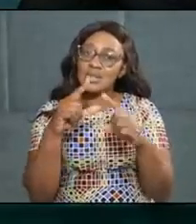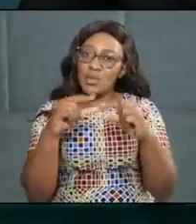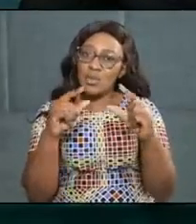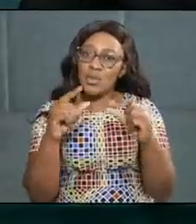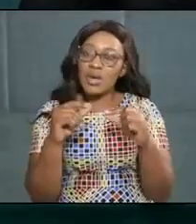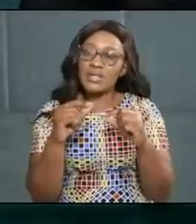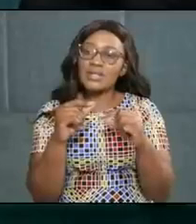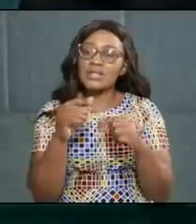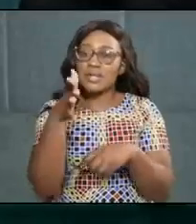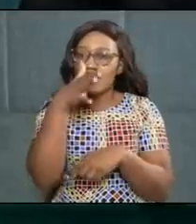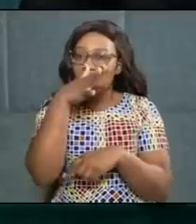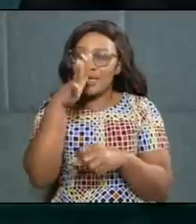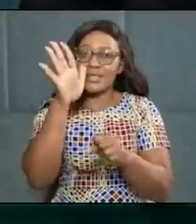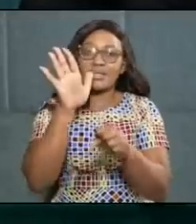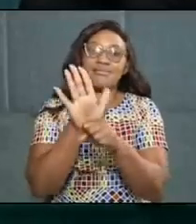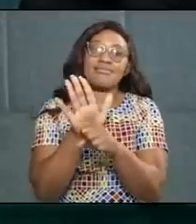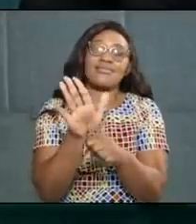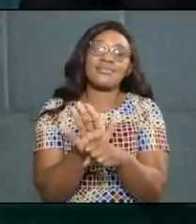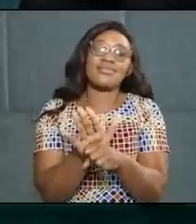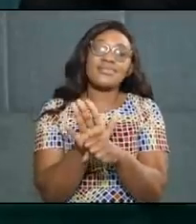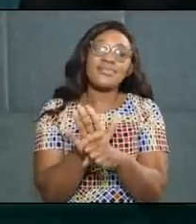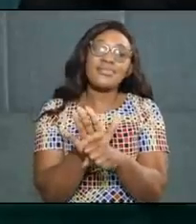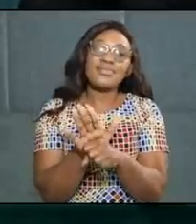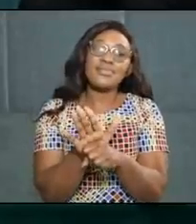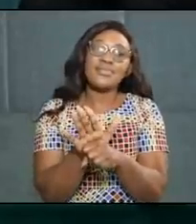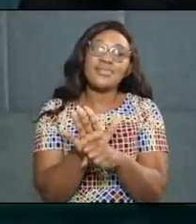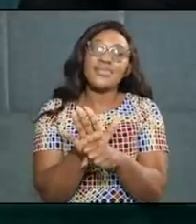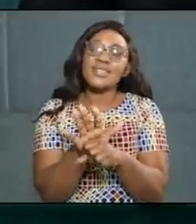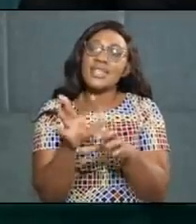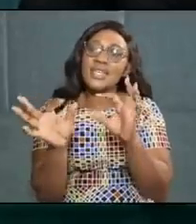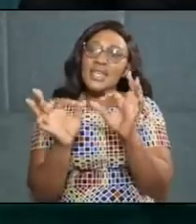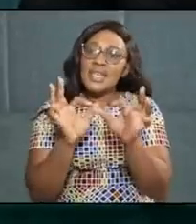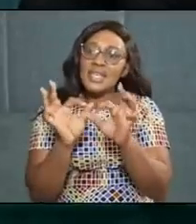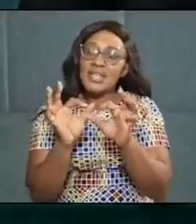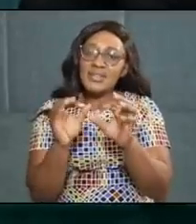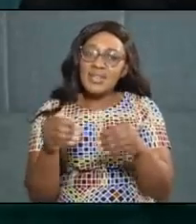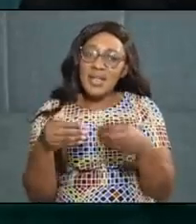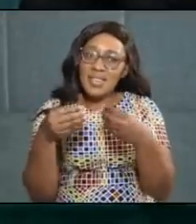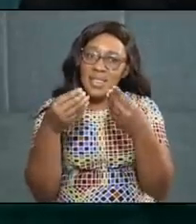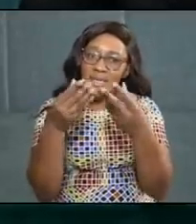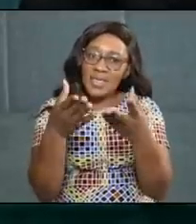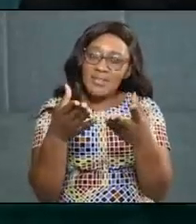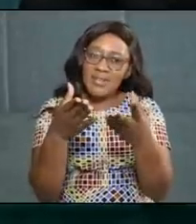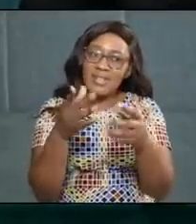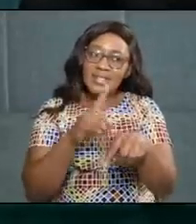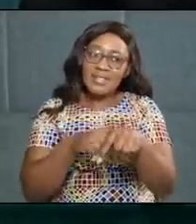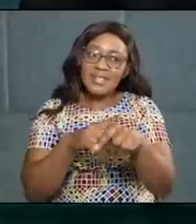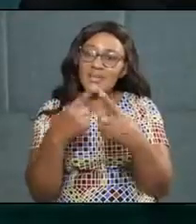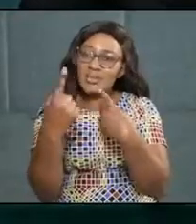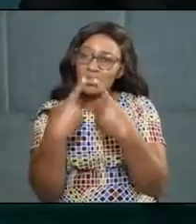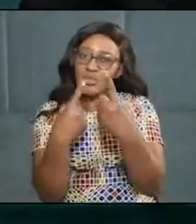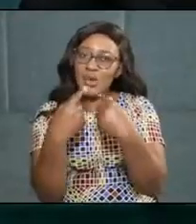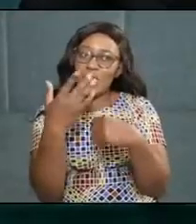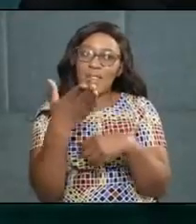lies. What lies when he said that the Jews enjoyed great peace? If they really did enjoy great peace, God would not